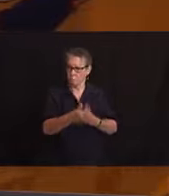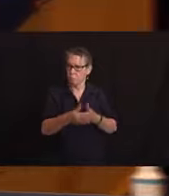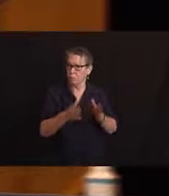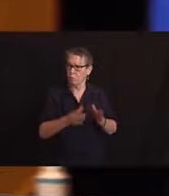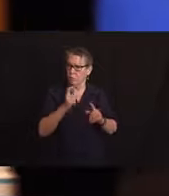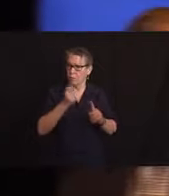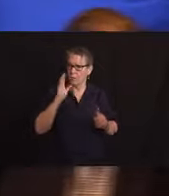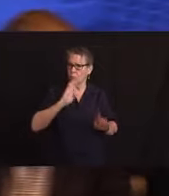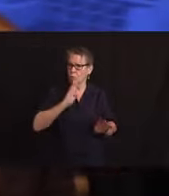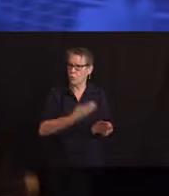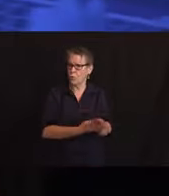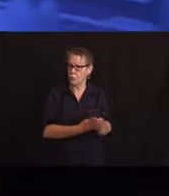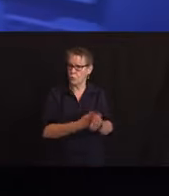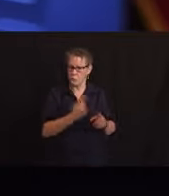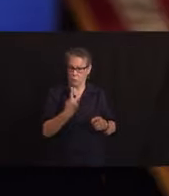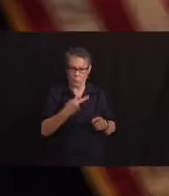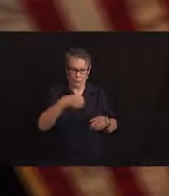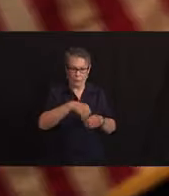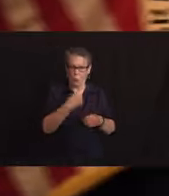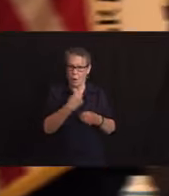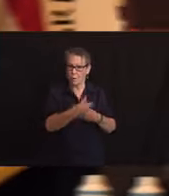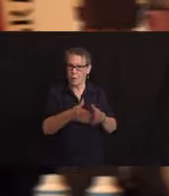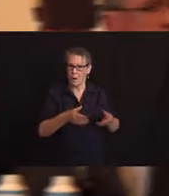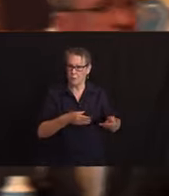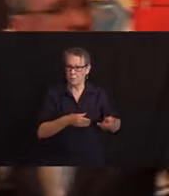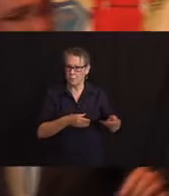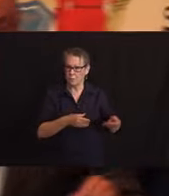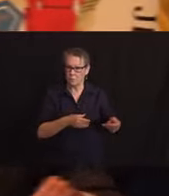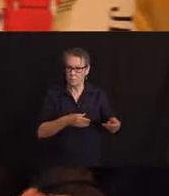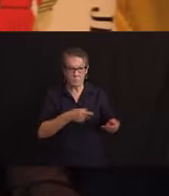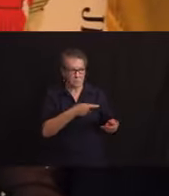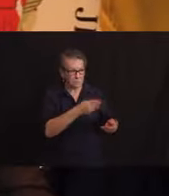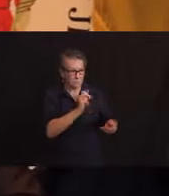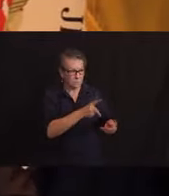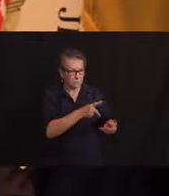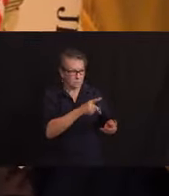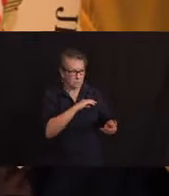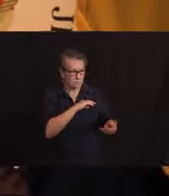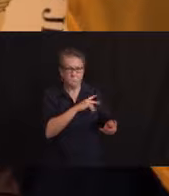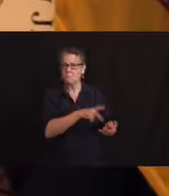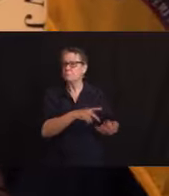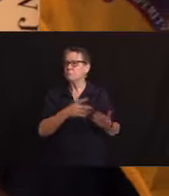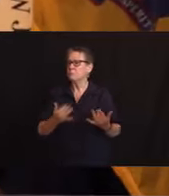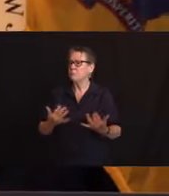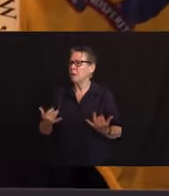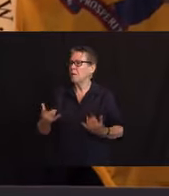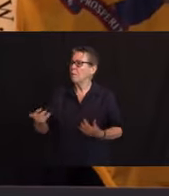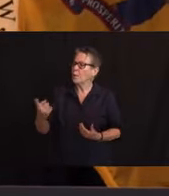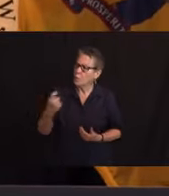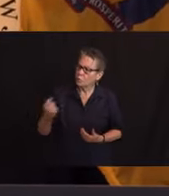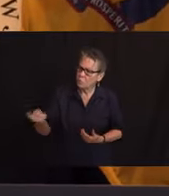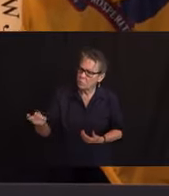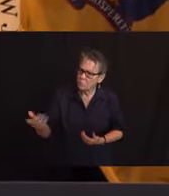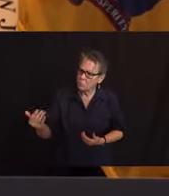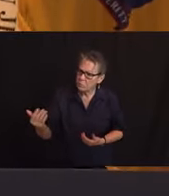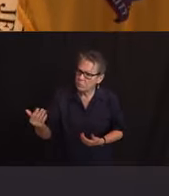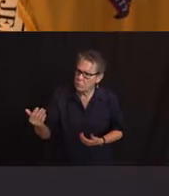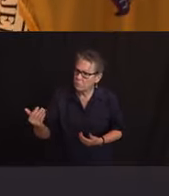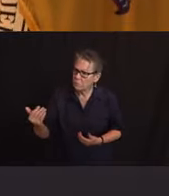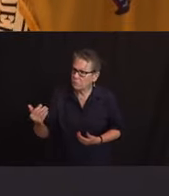that? Ed, thank you. Dave, thank you. We'll go to Daniel, please. Daniel, good afternoon. Good afternoon,